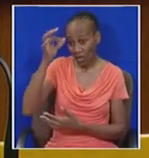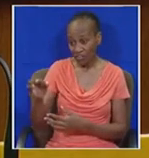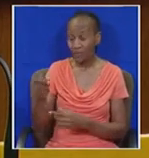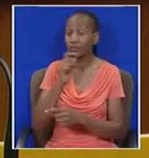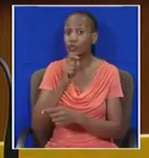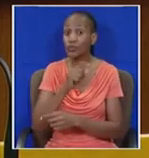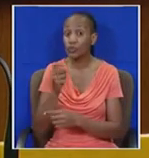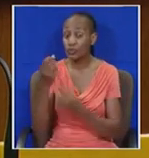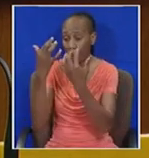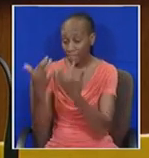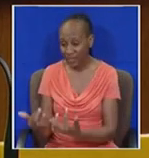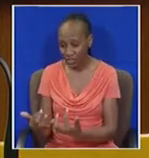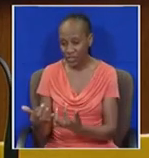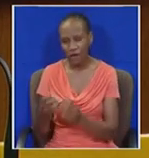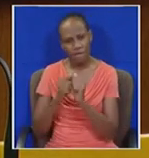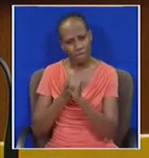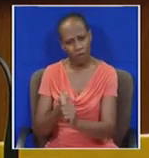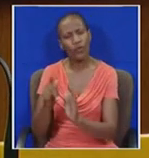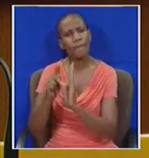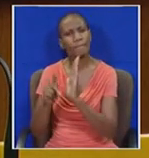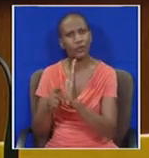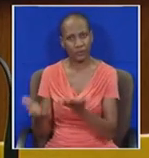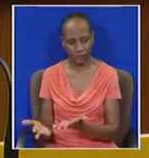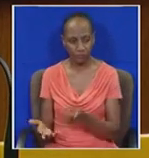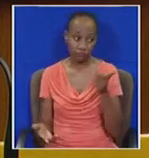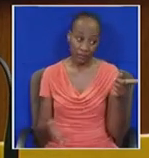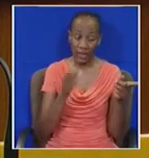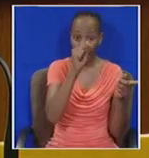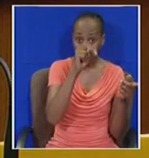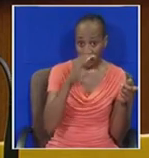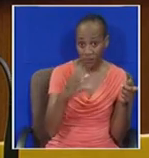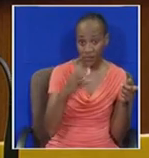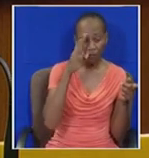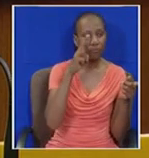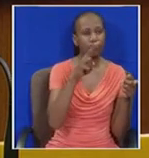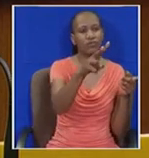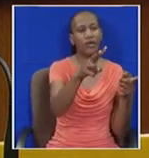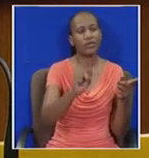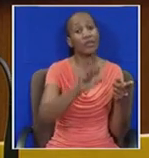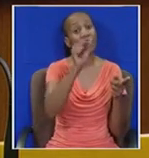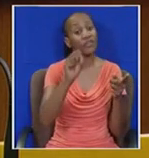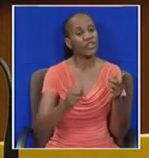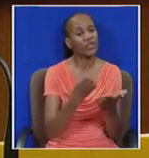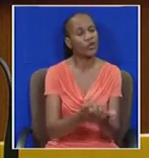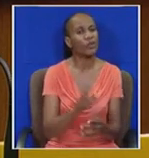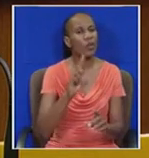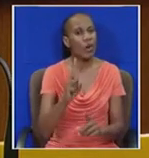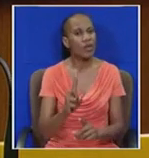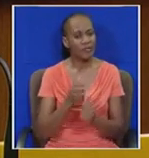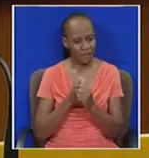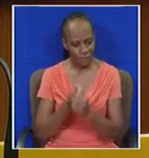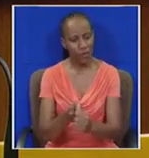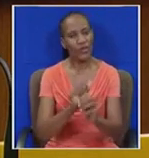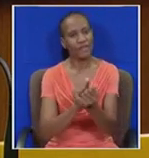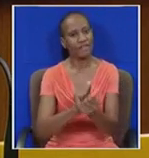the local procurement policy. The ANC's vision for the South African economy is guided by the Freedom